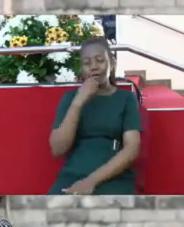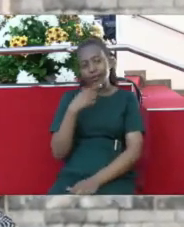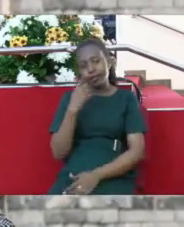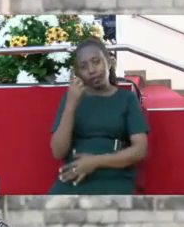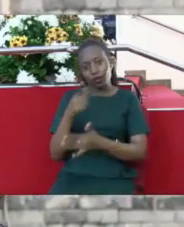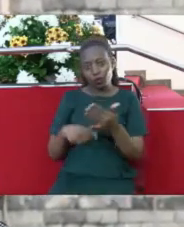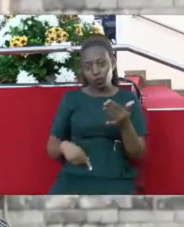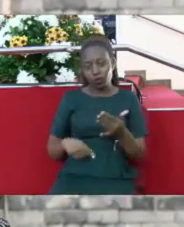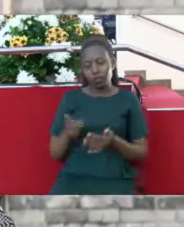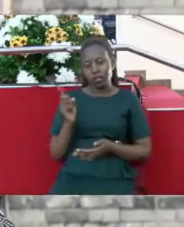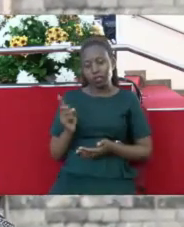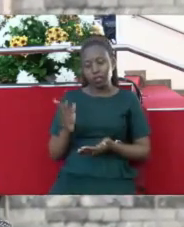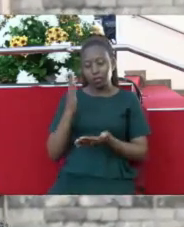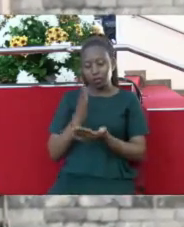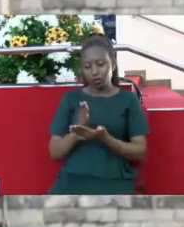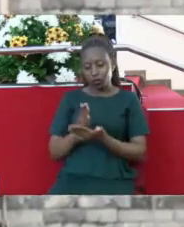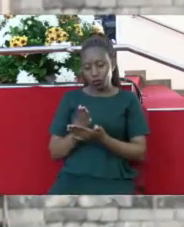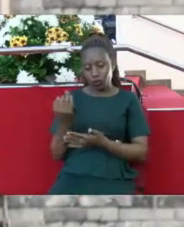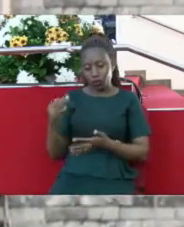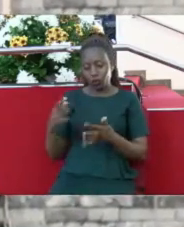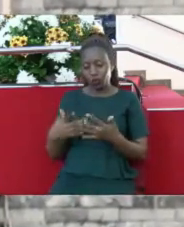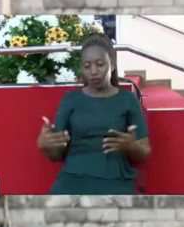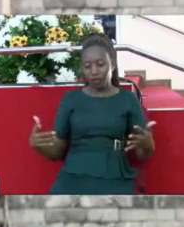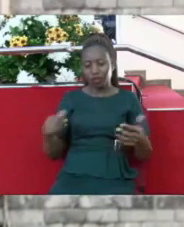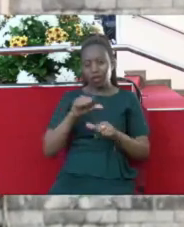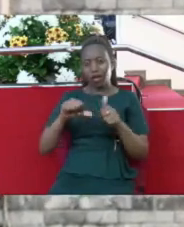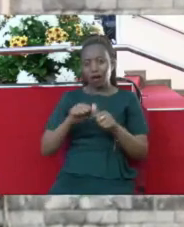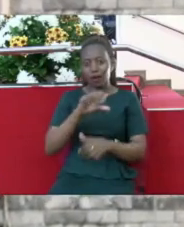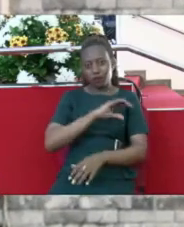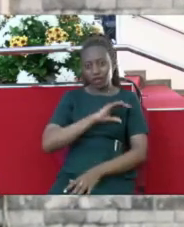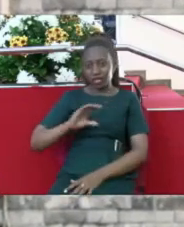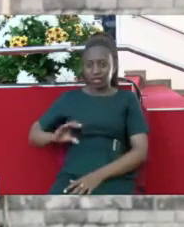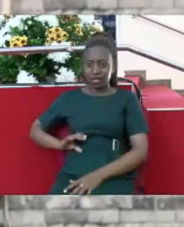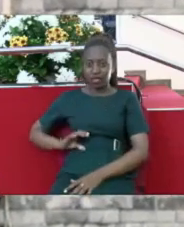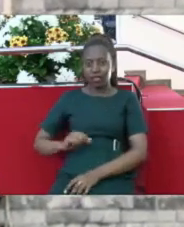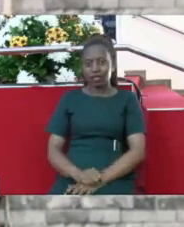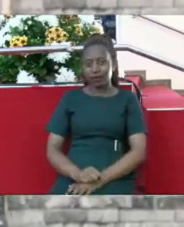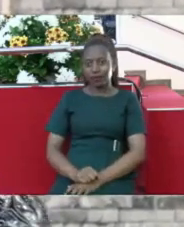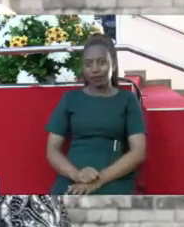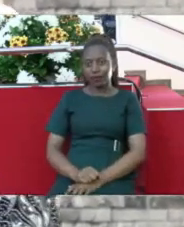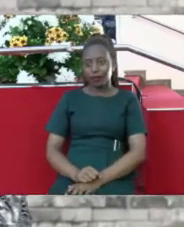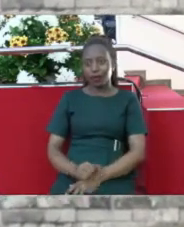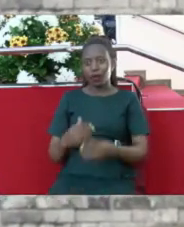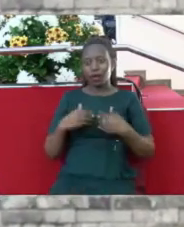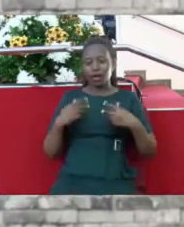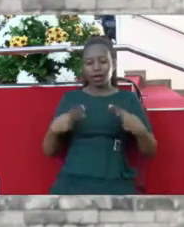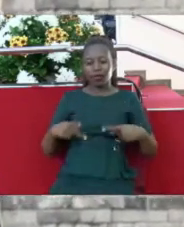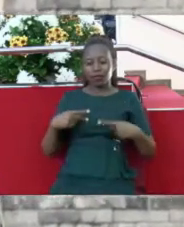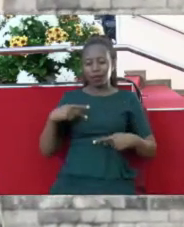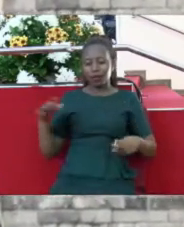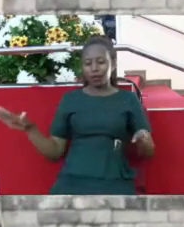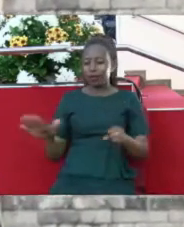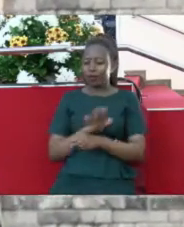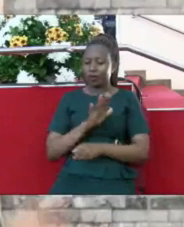the reality of things as pertains Christianity. Hiyo ndio ukweli ya mambo kuhusu Ukristo. You have people who are full of joy not